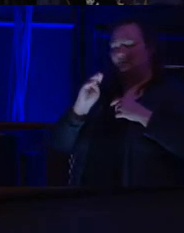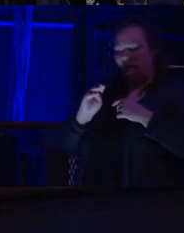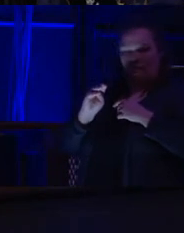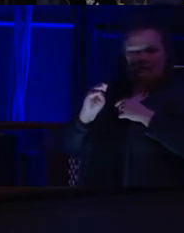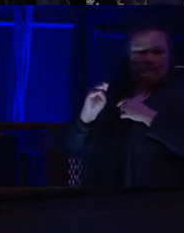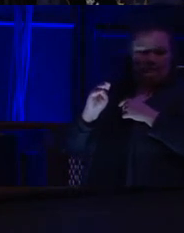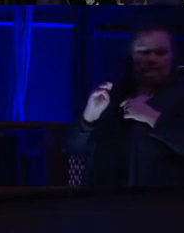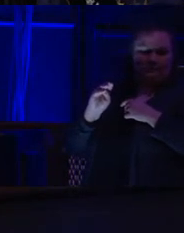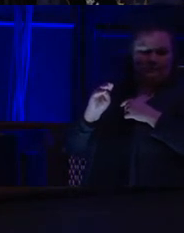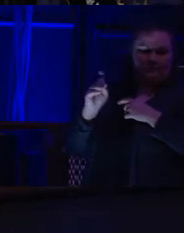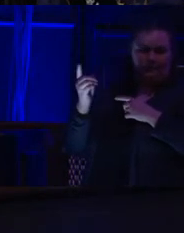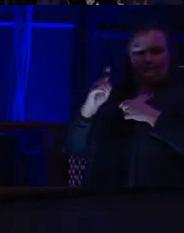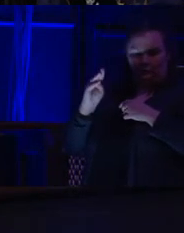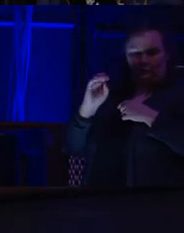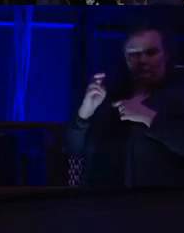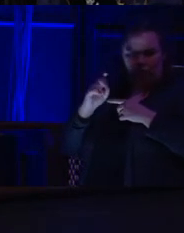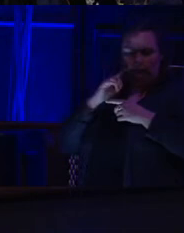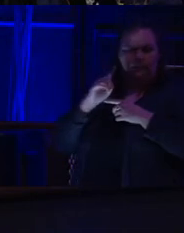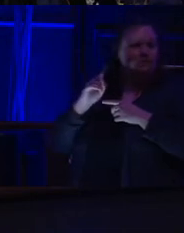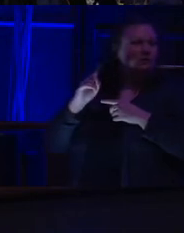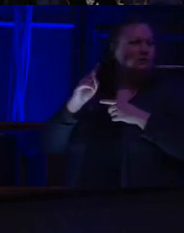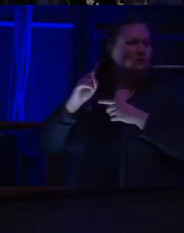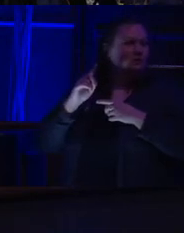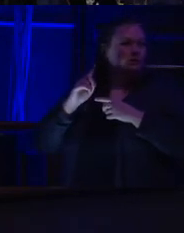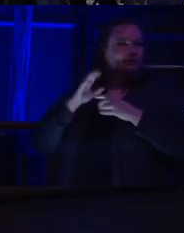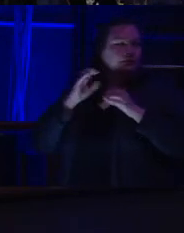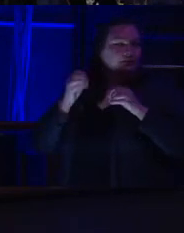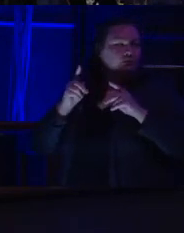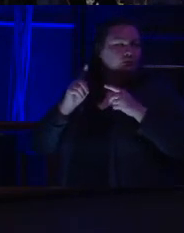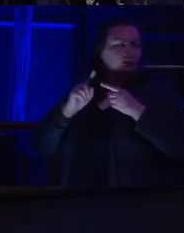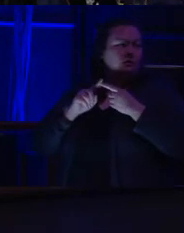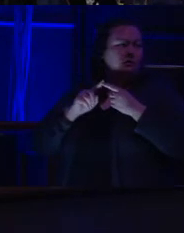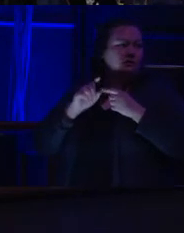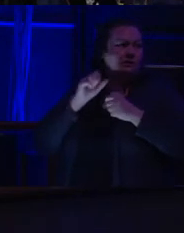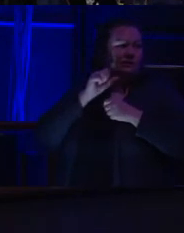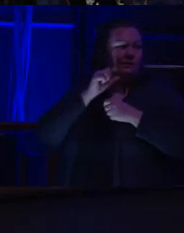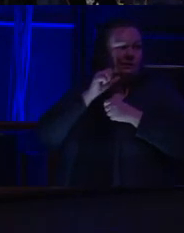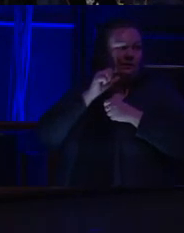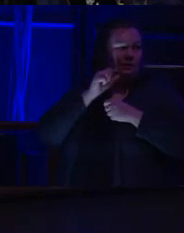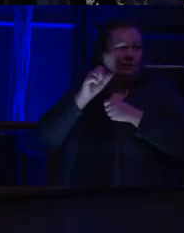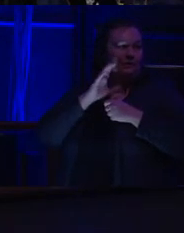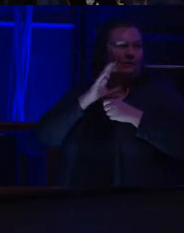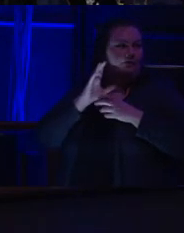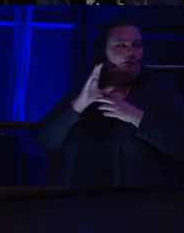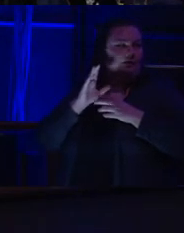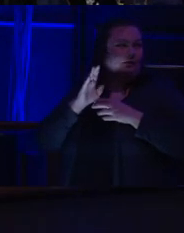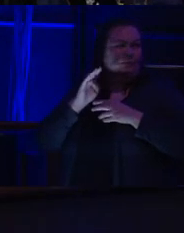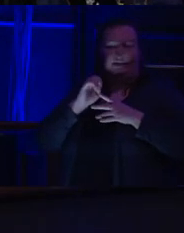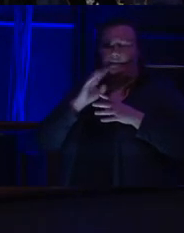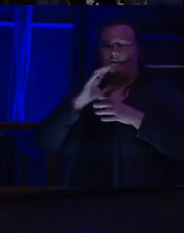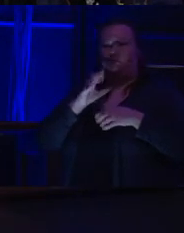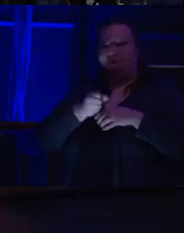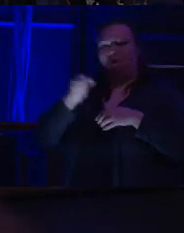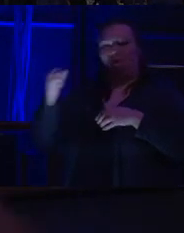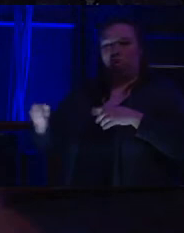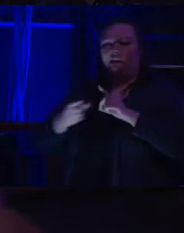at Michigan that once he got an opportunity to start, he wasn't ever going to be taken off the field. Well, Tom